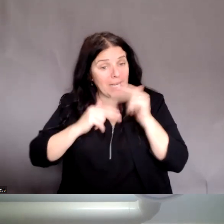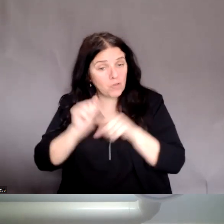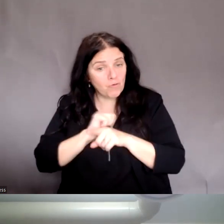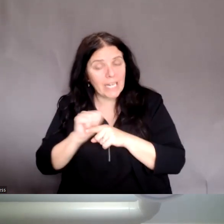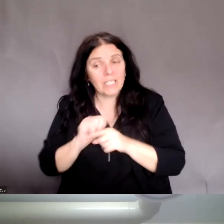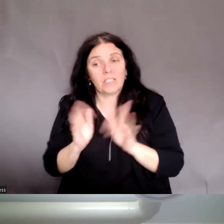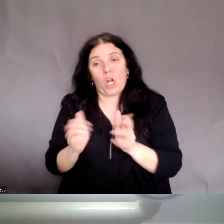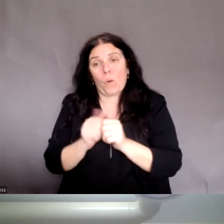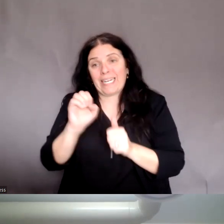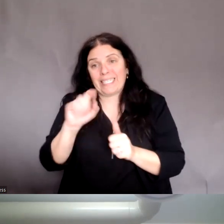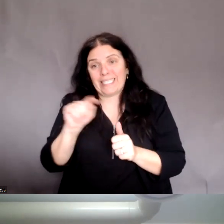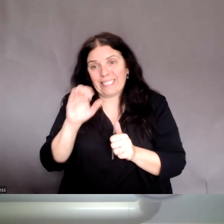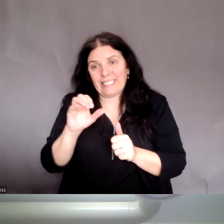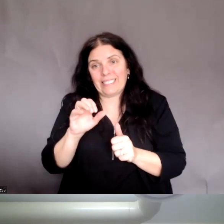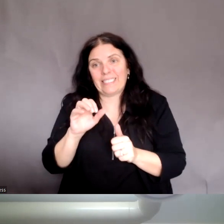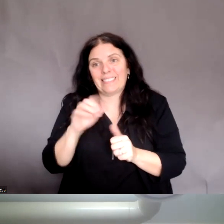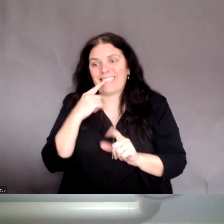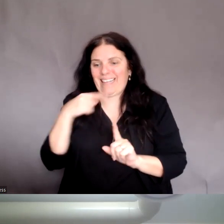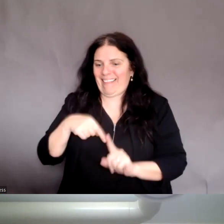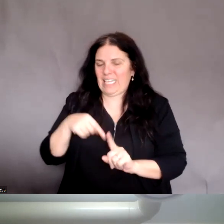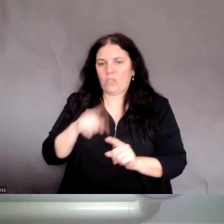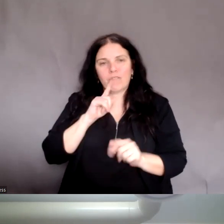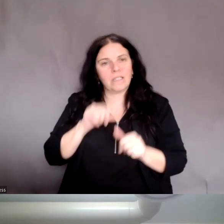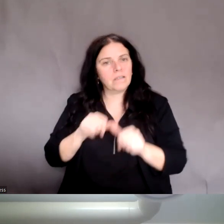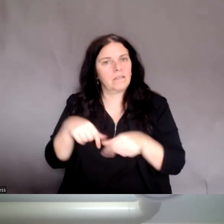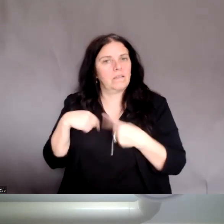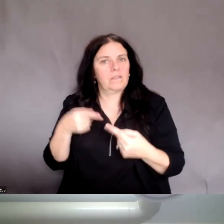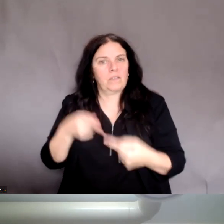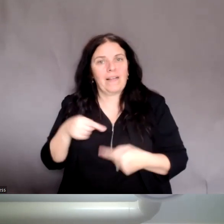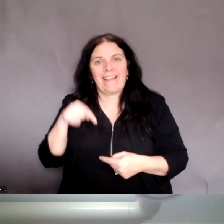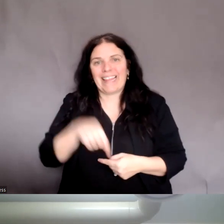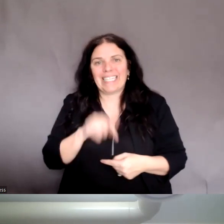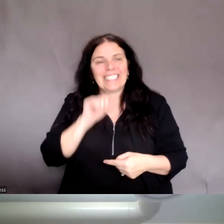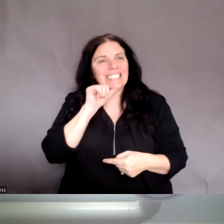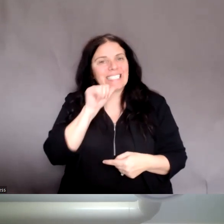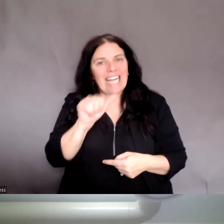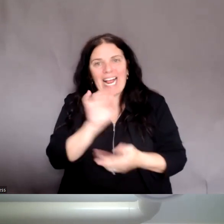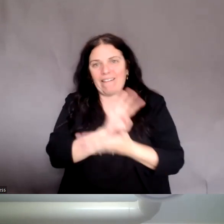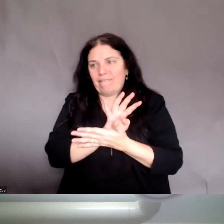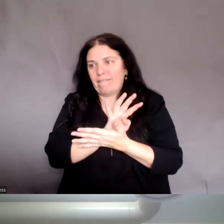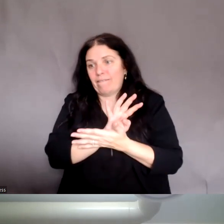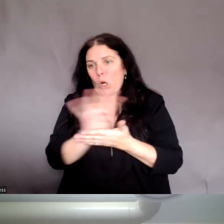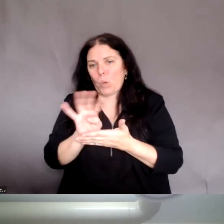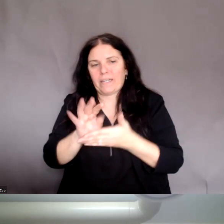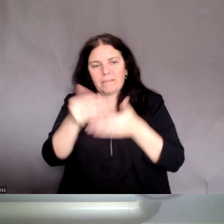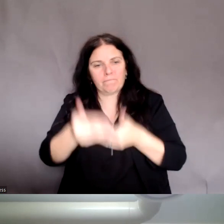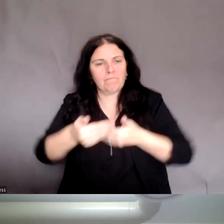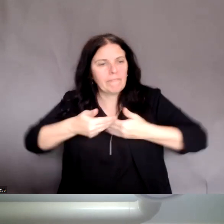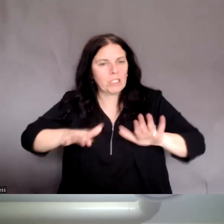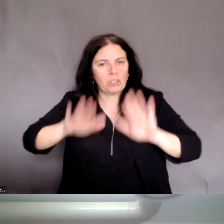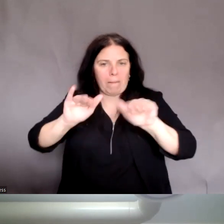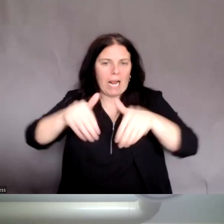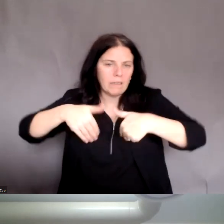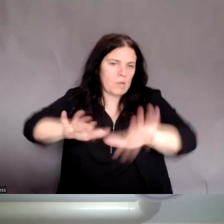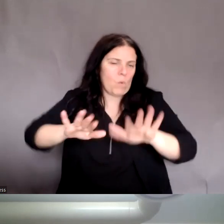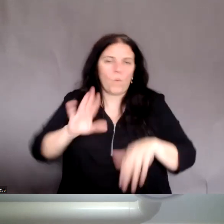to your ETCs, be like, this is a standing point. This is not this is not 4 weeks and you're out. Have that, well,